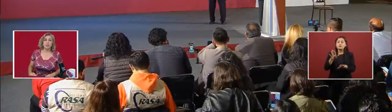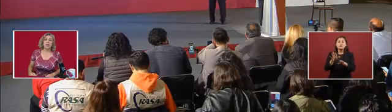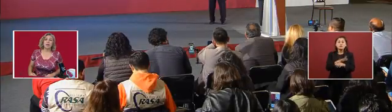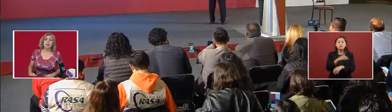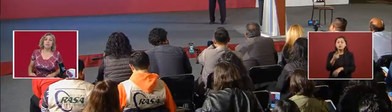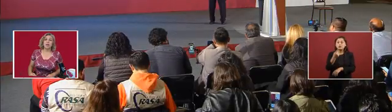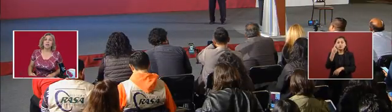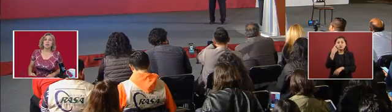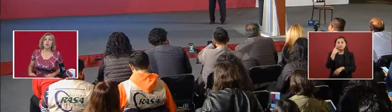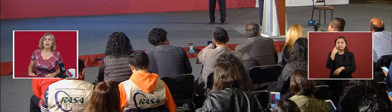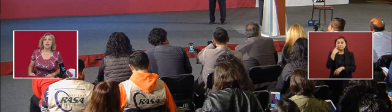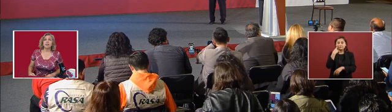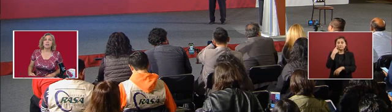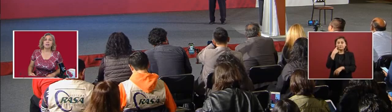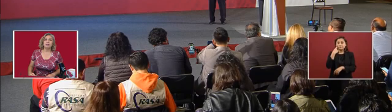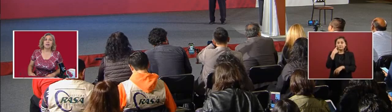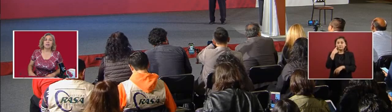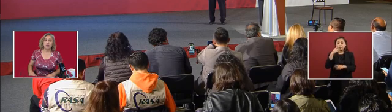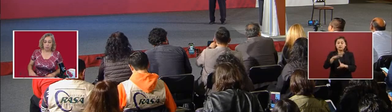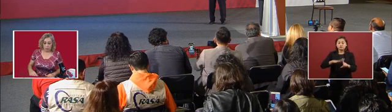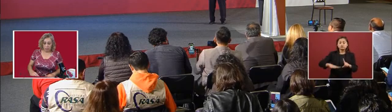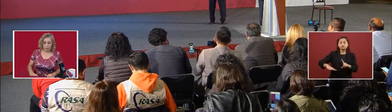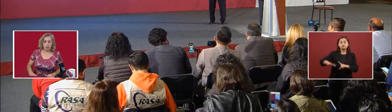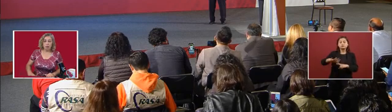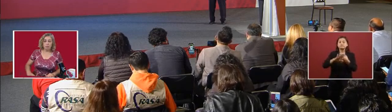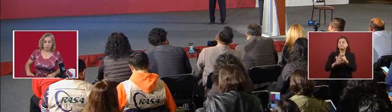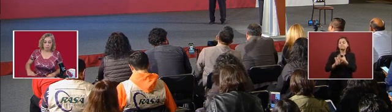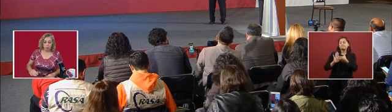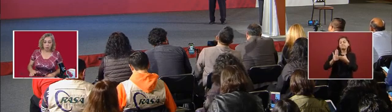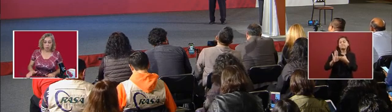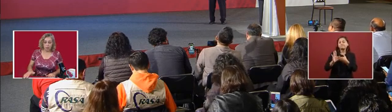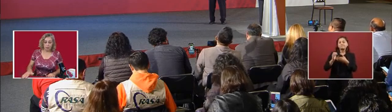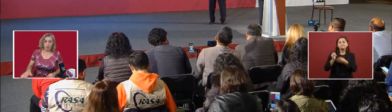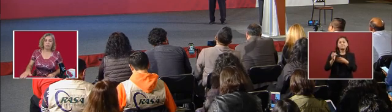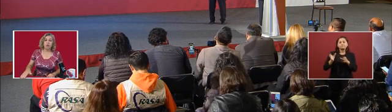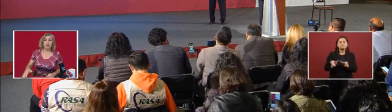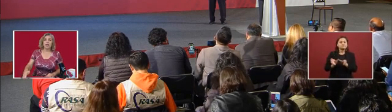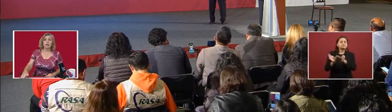the distribution, due to